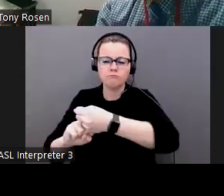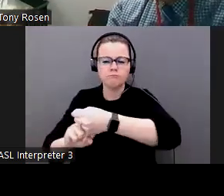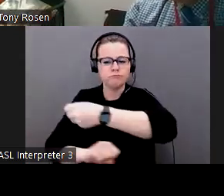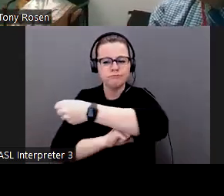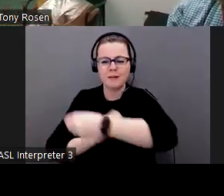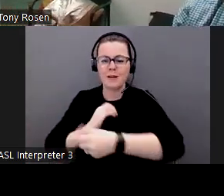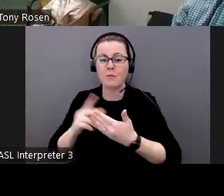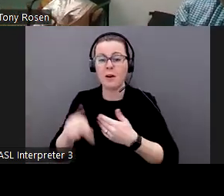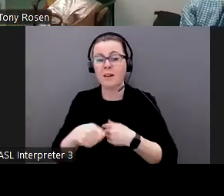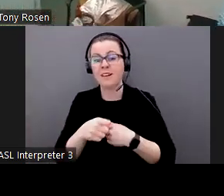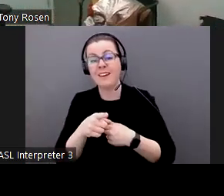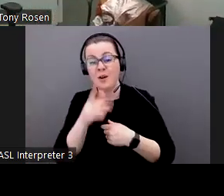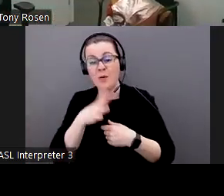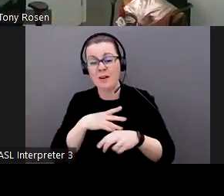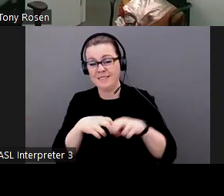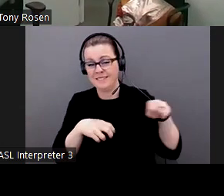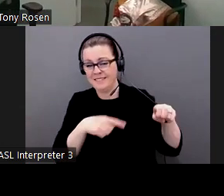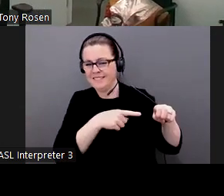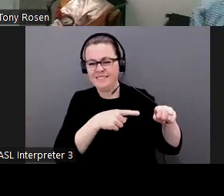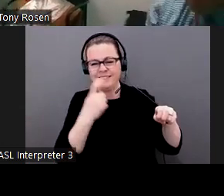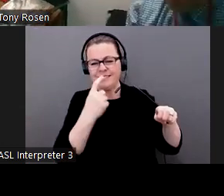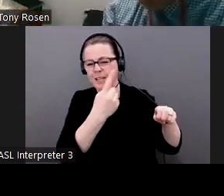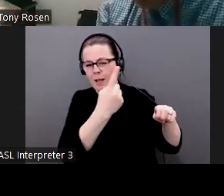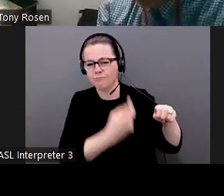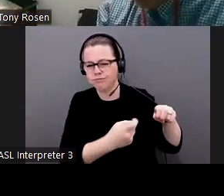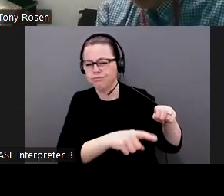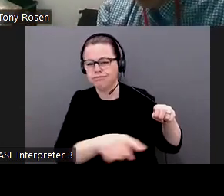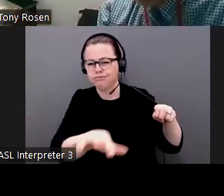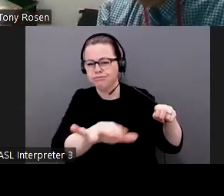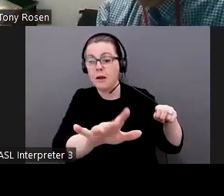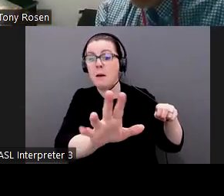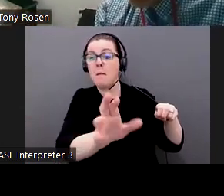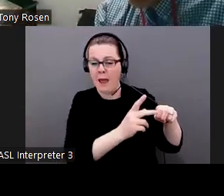sits right next to me, although she stepped away from her desk. I'll show you her in a few minutes when she returns.